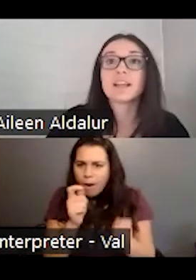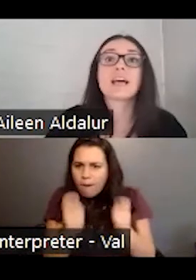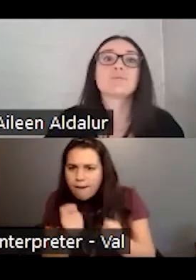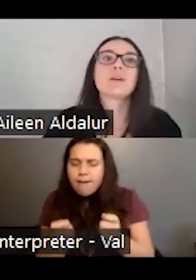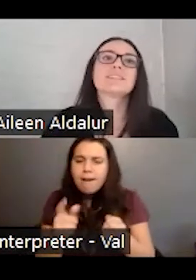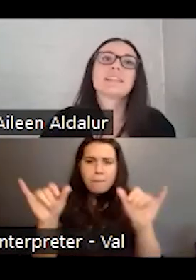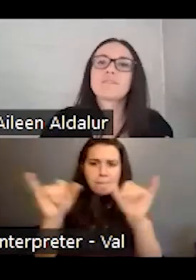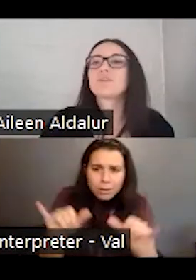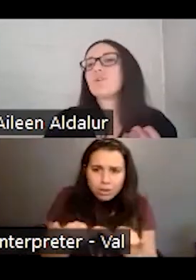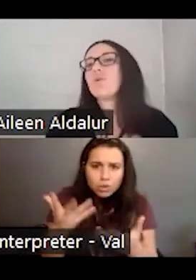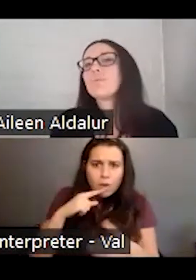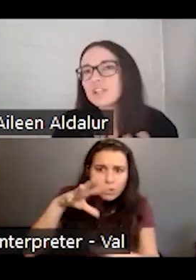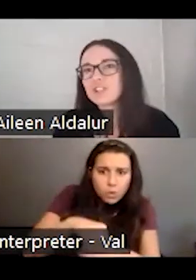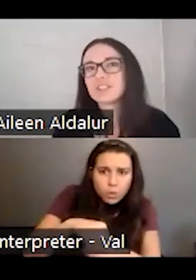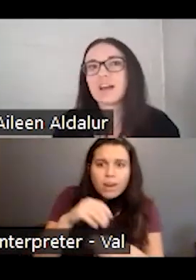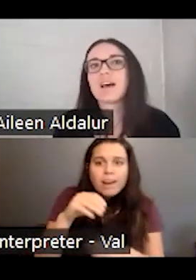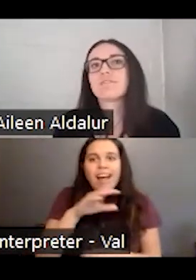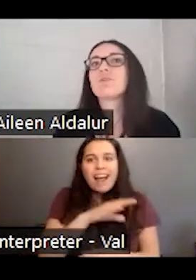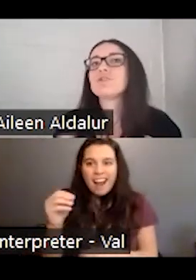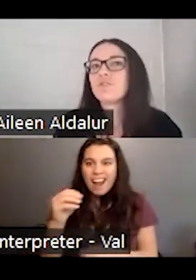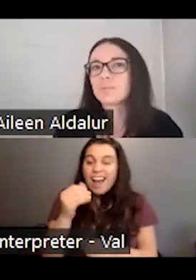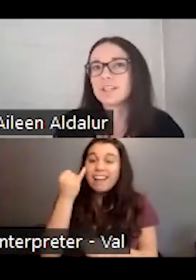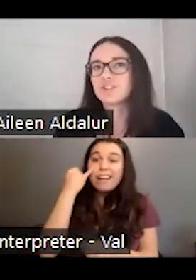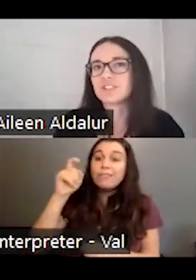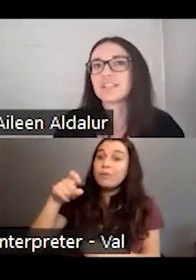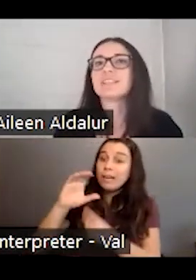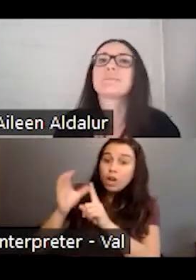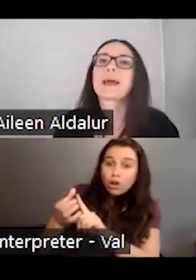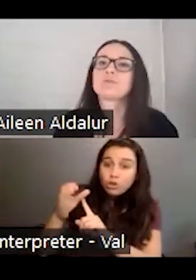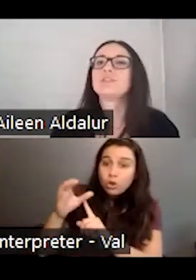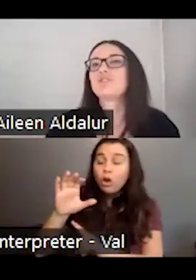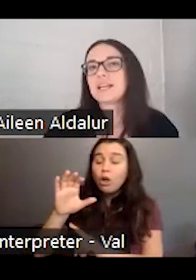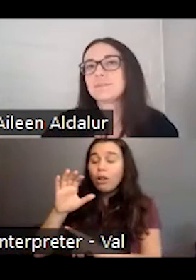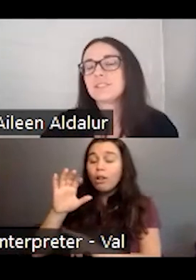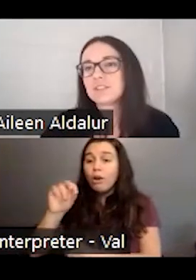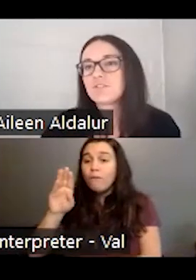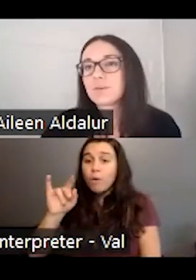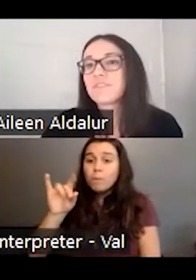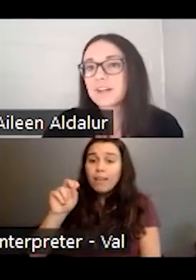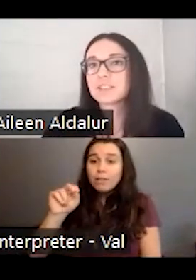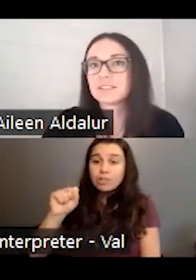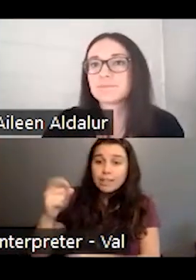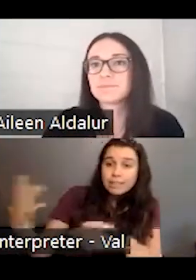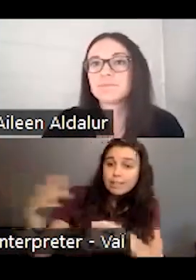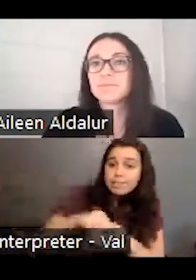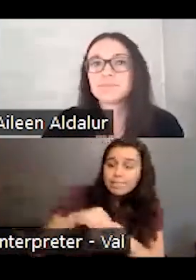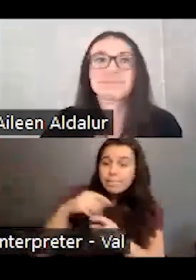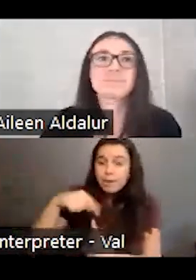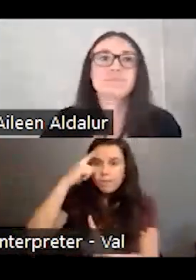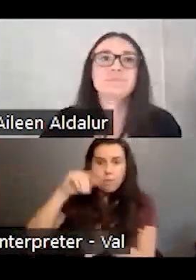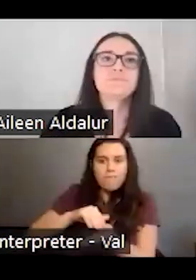content, as well as allow for the incorporation of cultural formulations into the manual and training materials for providers.